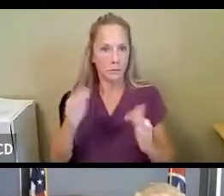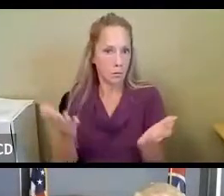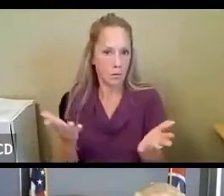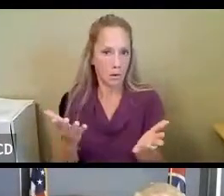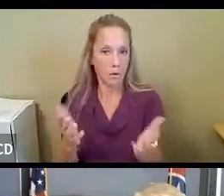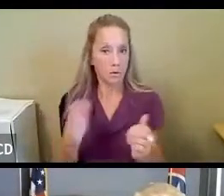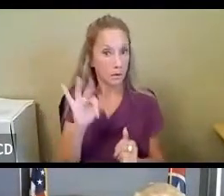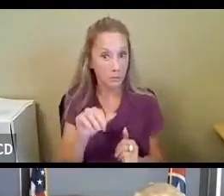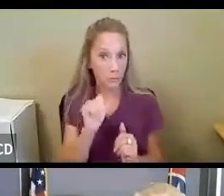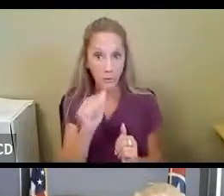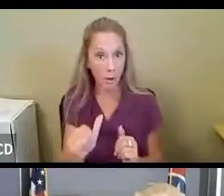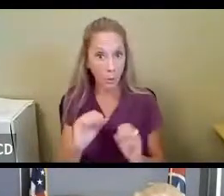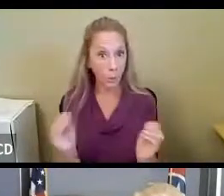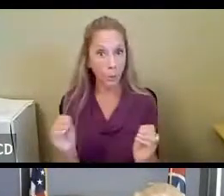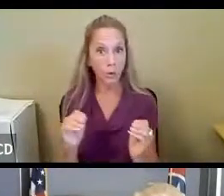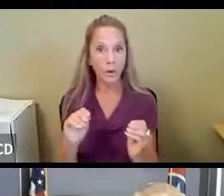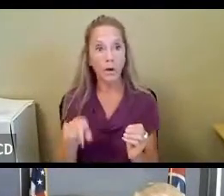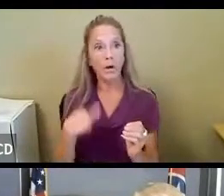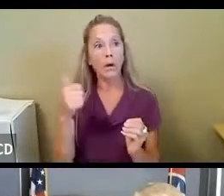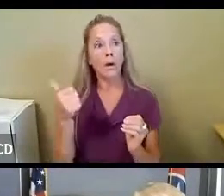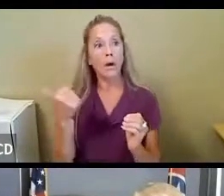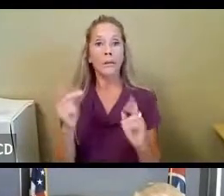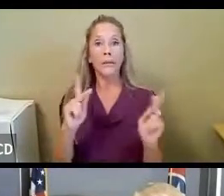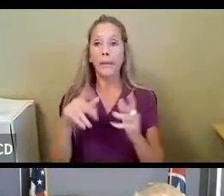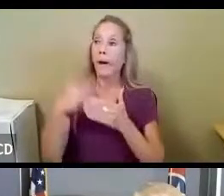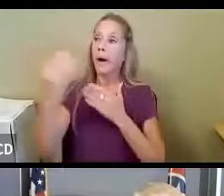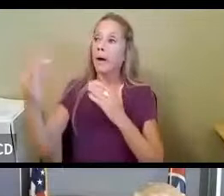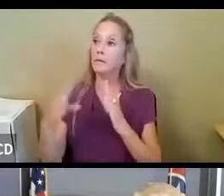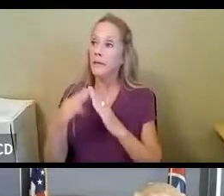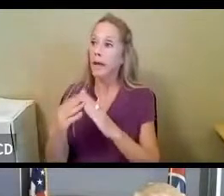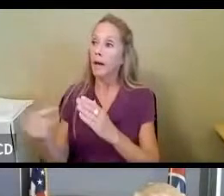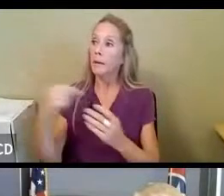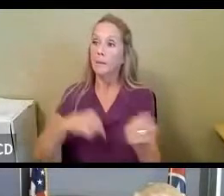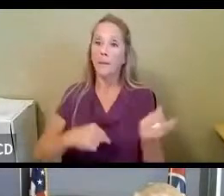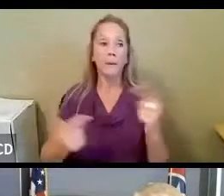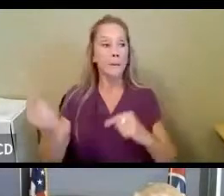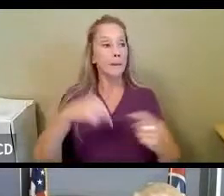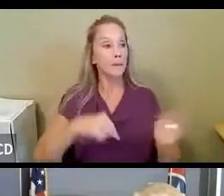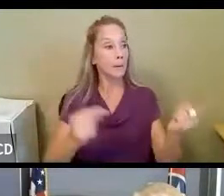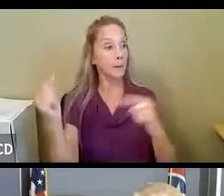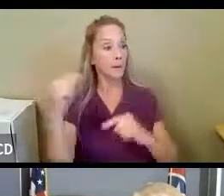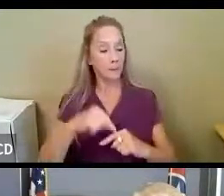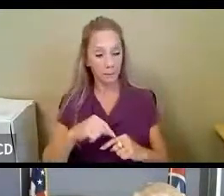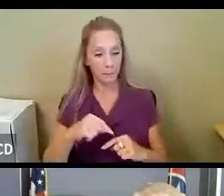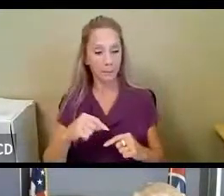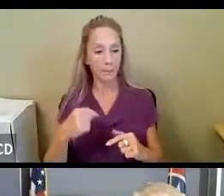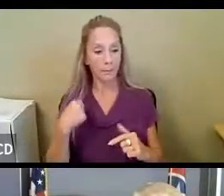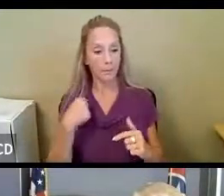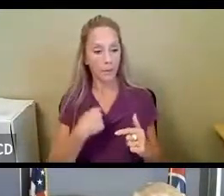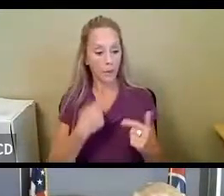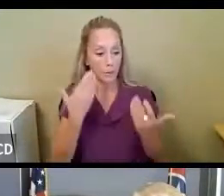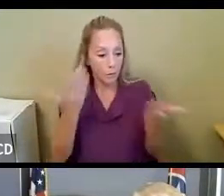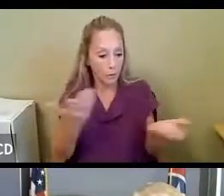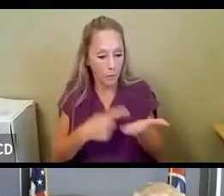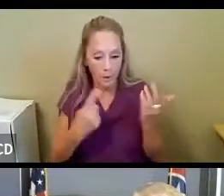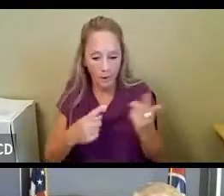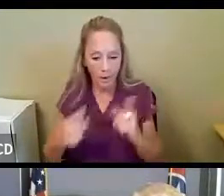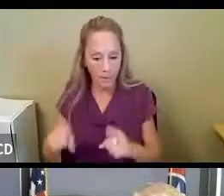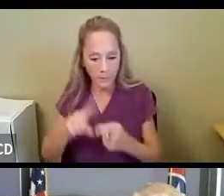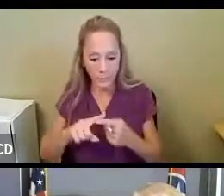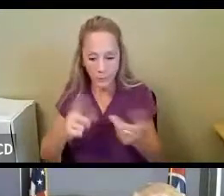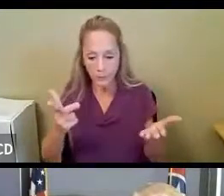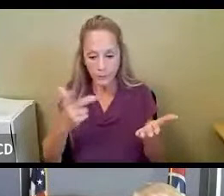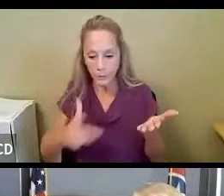people come in, and potentially we'll see the effects of that 3 or 4 weeks later. And it may not even be in the stadium where that kind of stuff